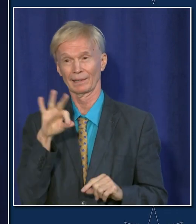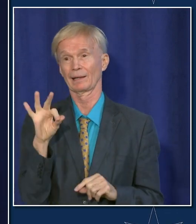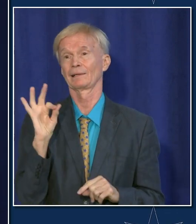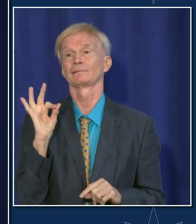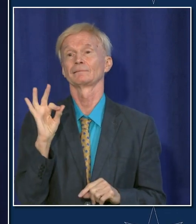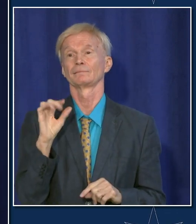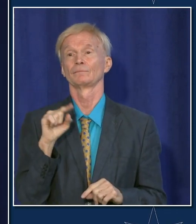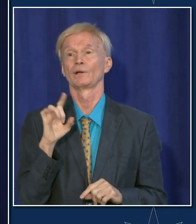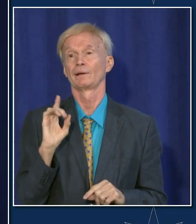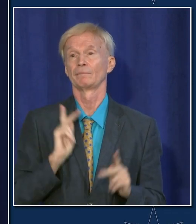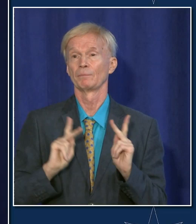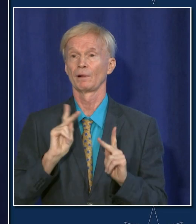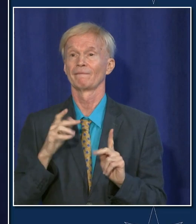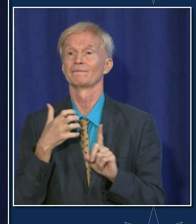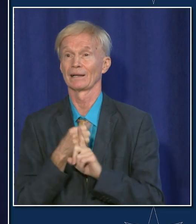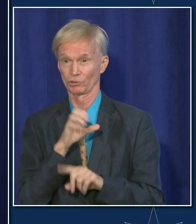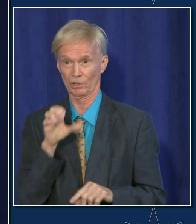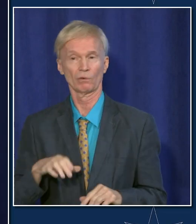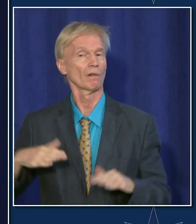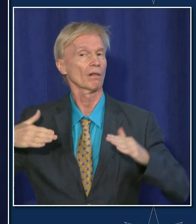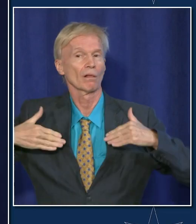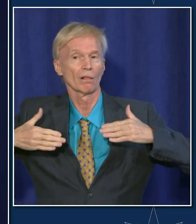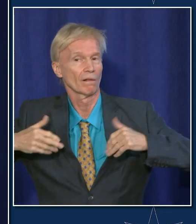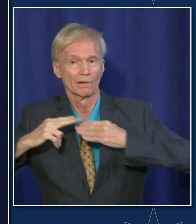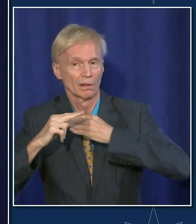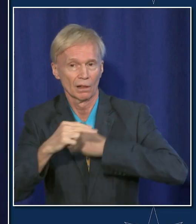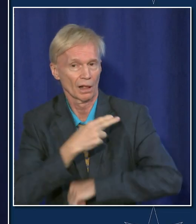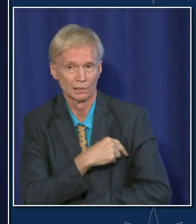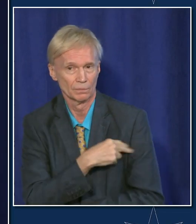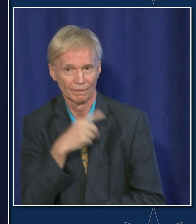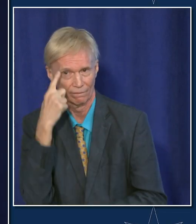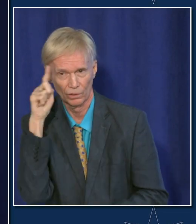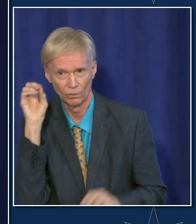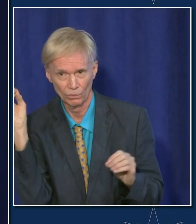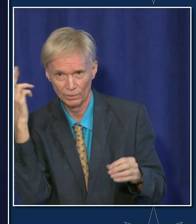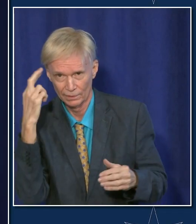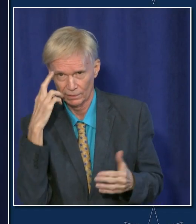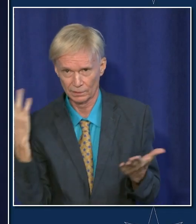with COVID since being vaccinated. Last week, it was at 99.8%.